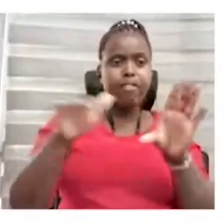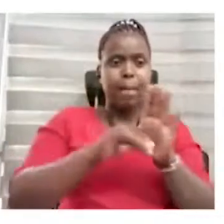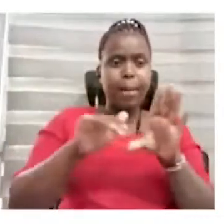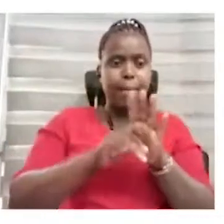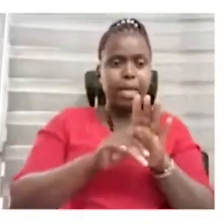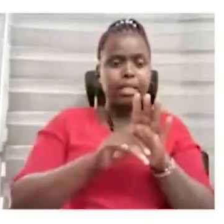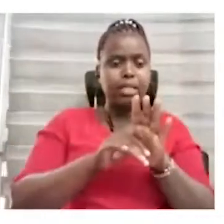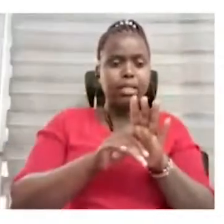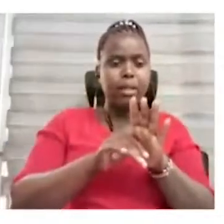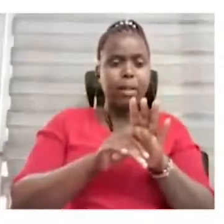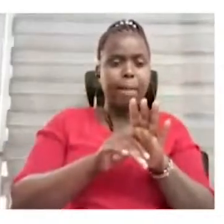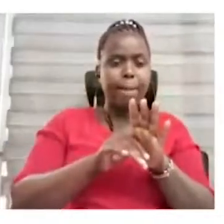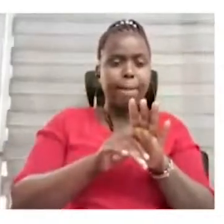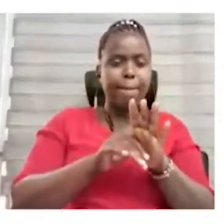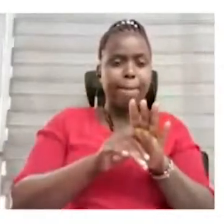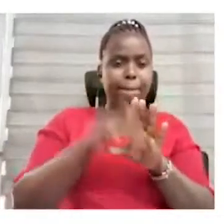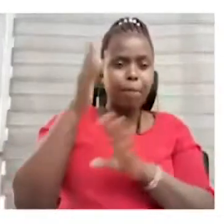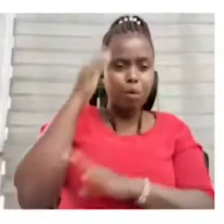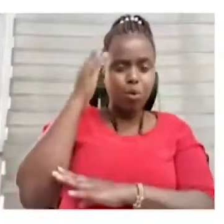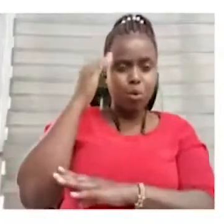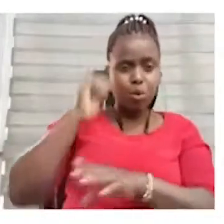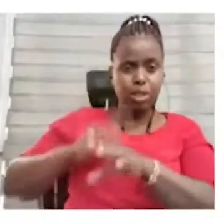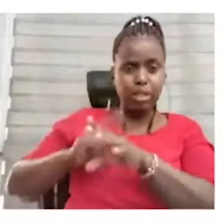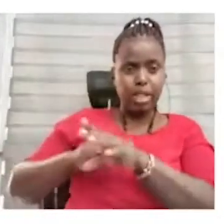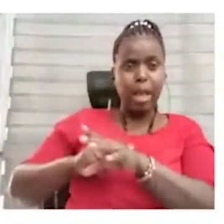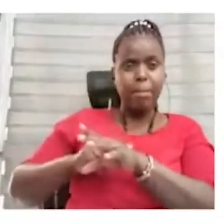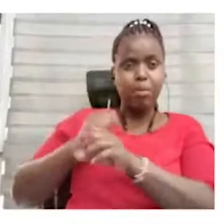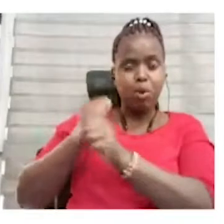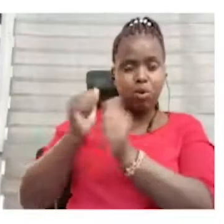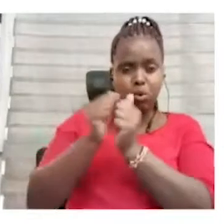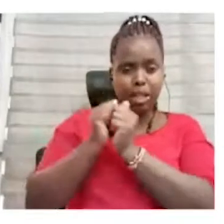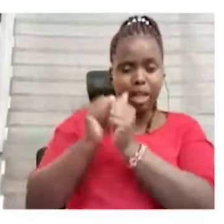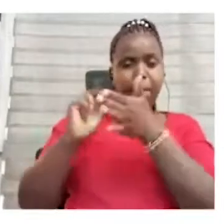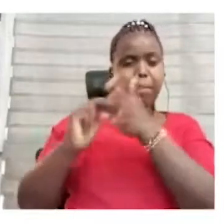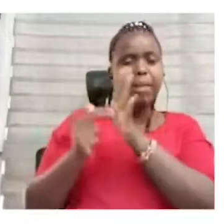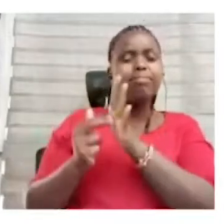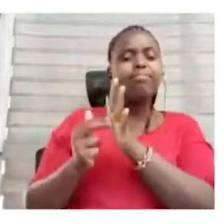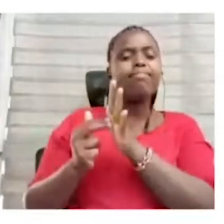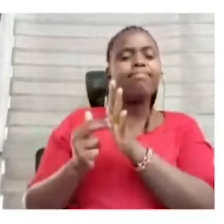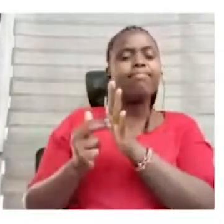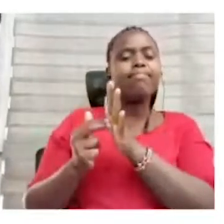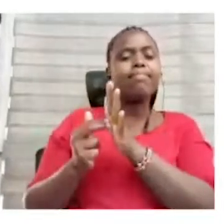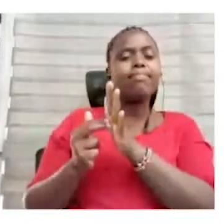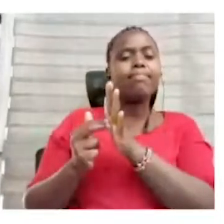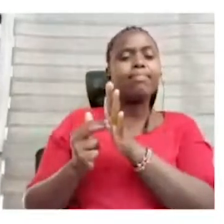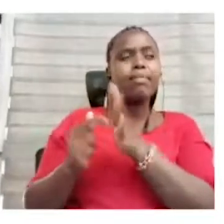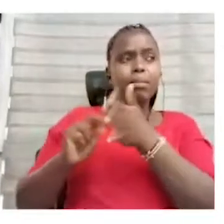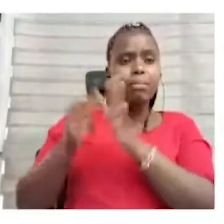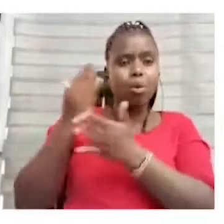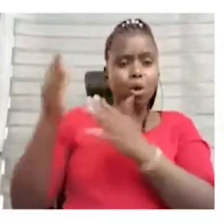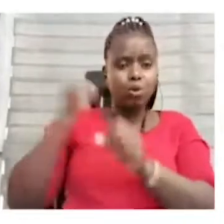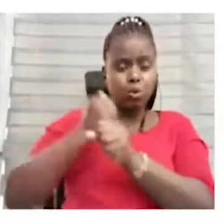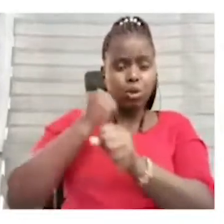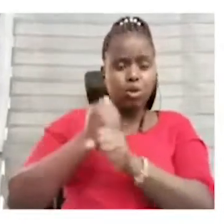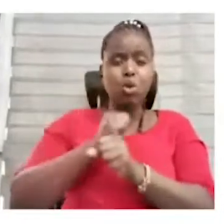the liberty to come to us and to say, you know what, this is what you've done, it's not really working. So they really give us